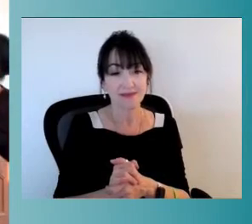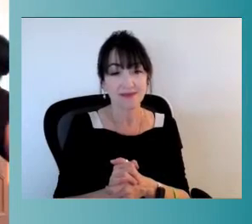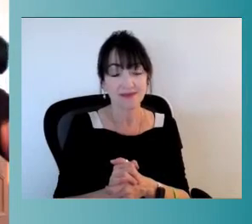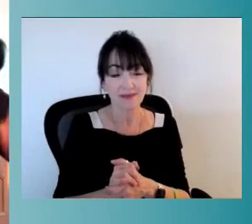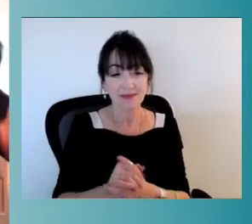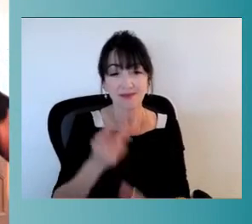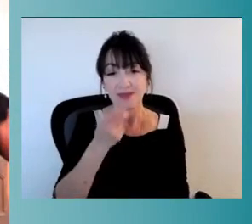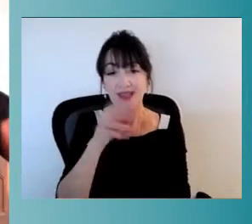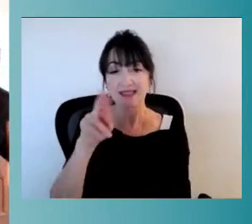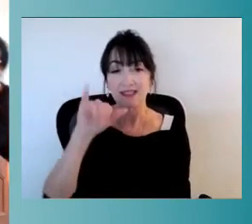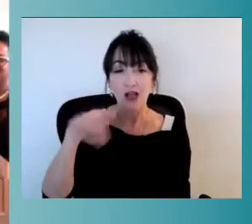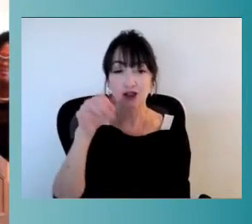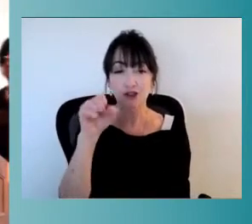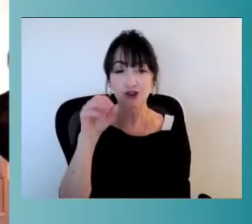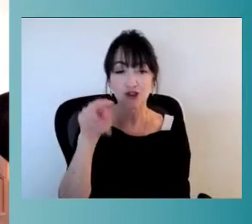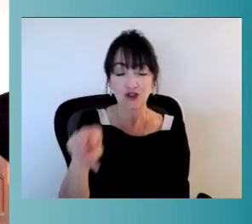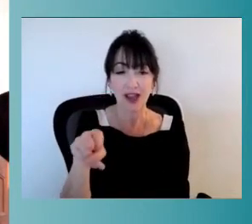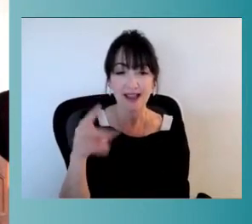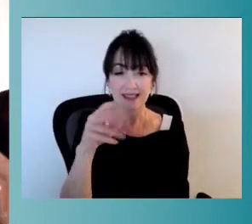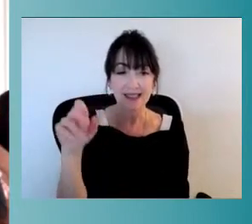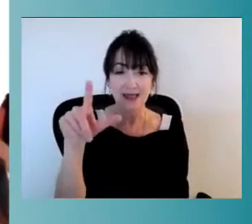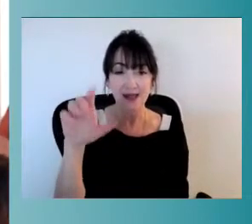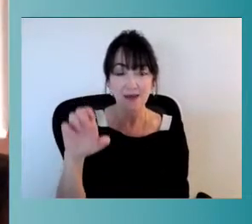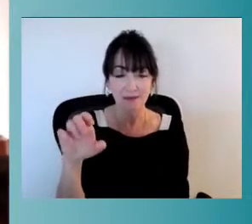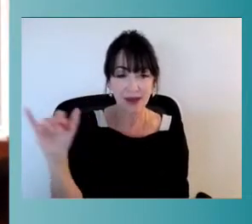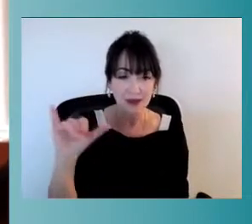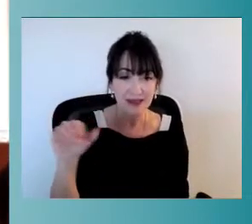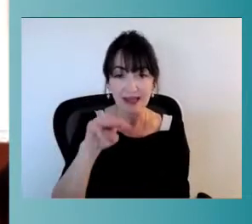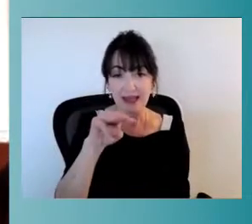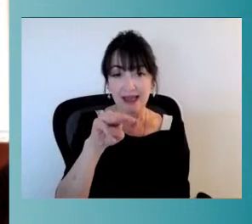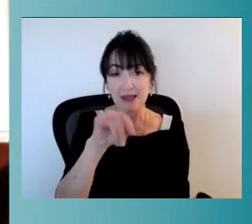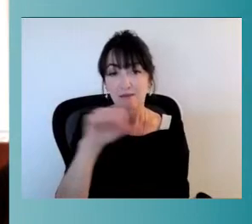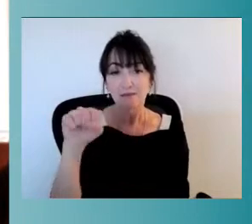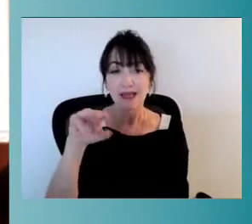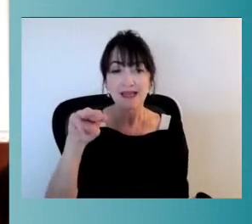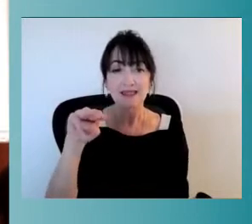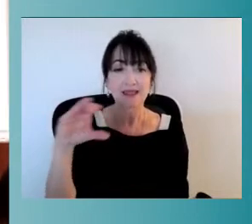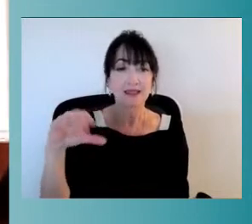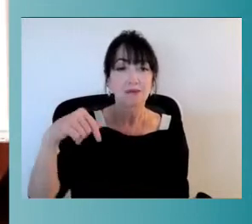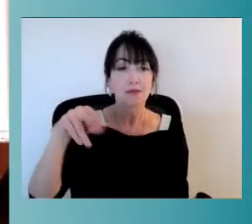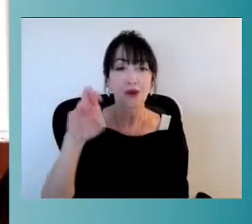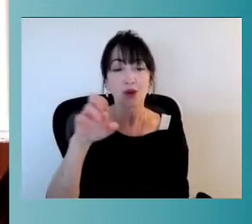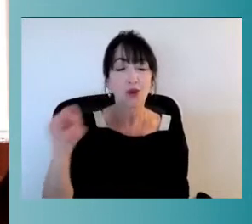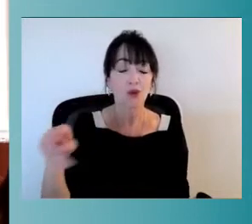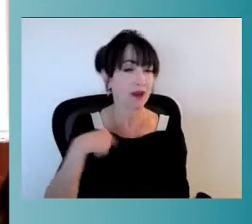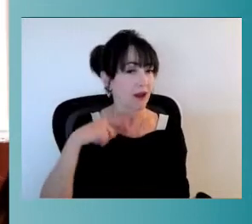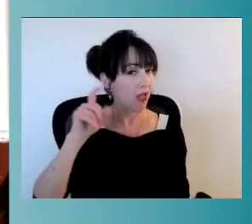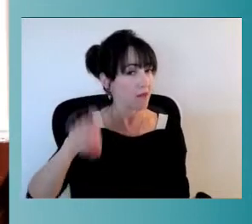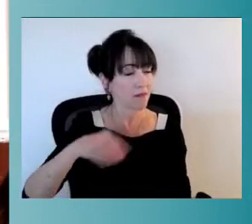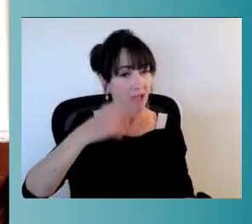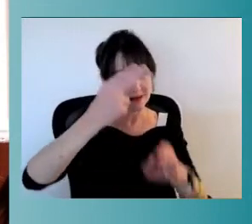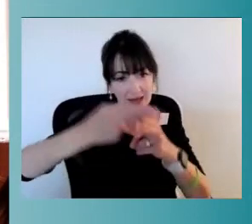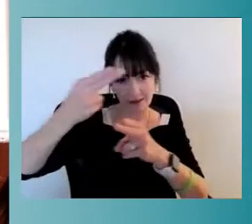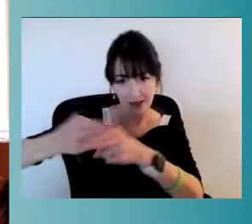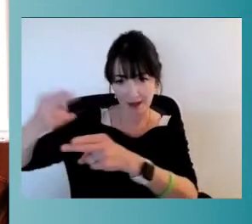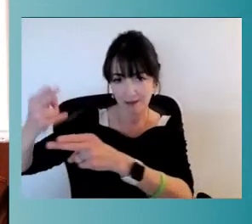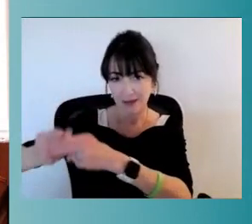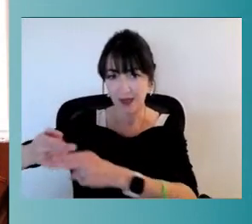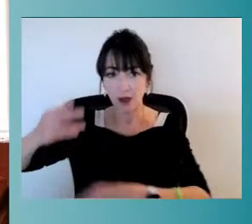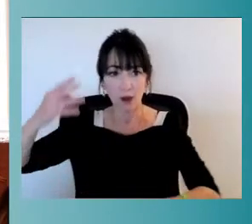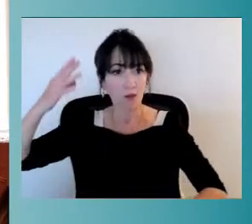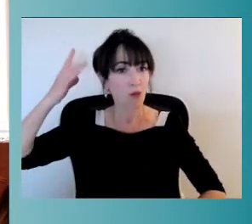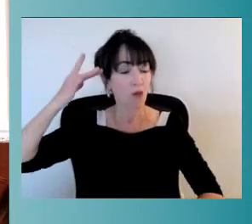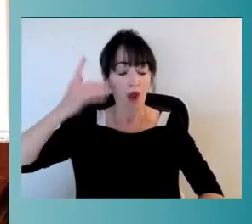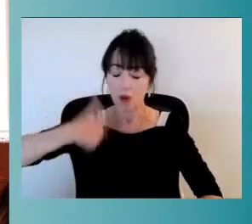Dr. Jason Peel as well, Ms. McQueen is back there as well. And I have to name everyone simply because we